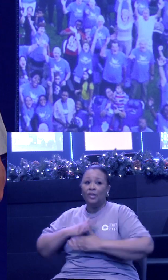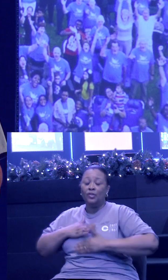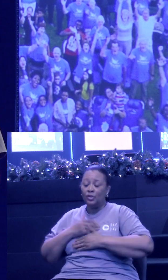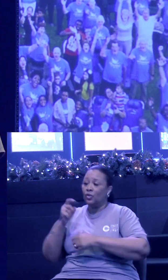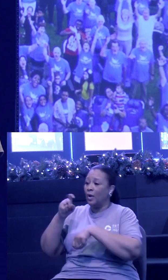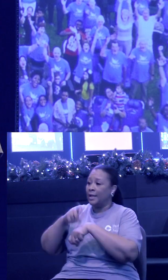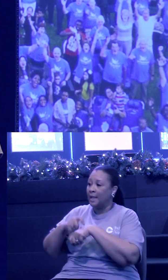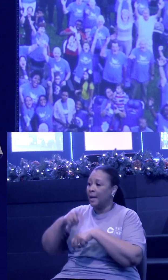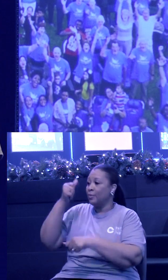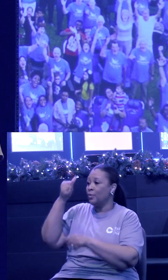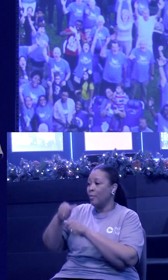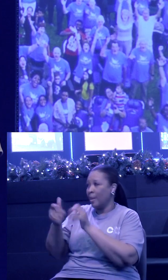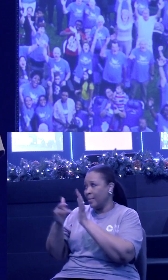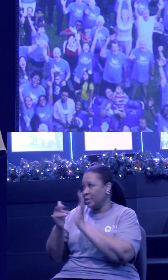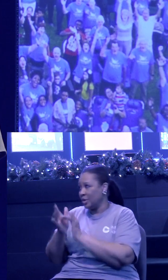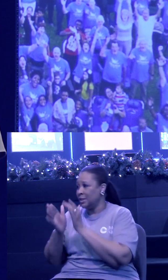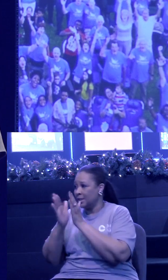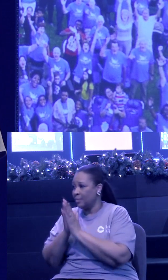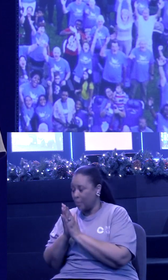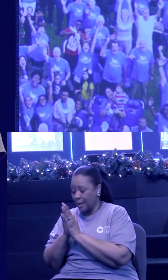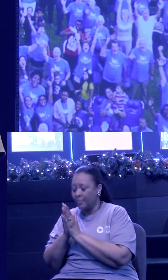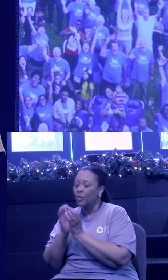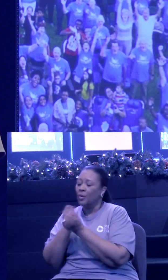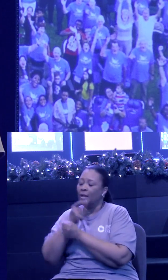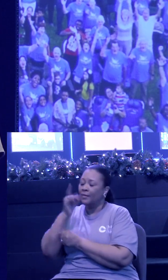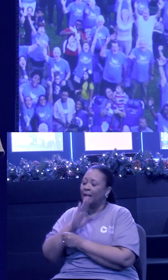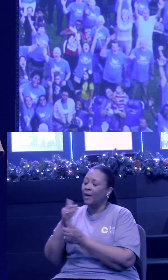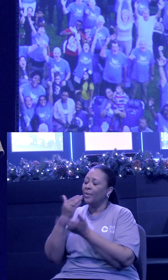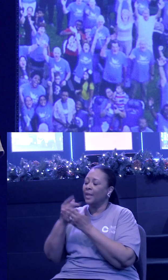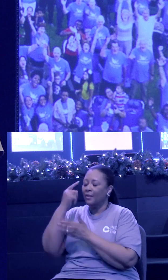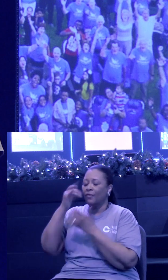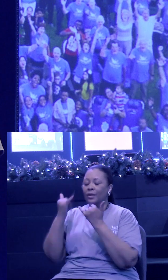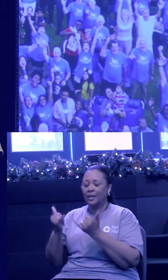time remembering Jesus. Let's pray together. We love you, God, and thank you for